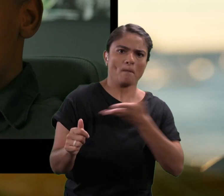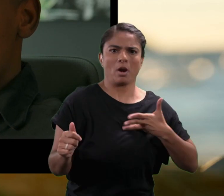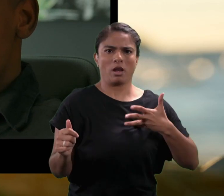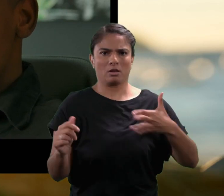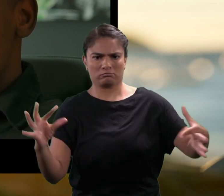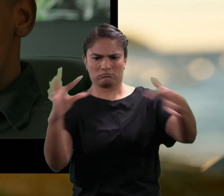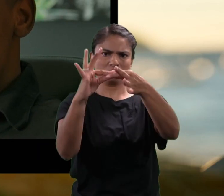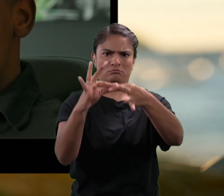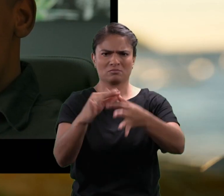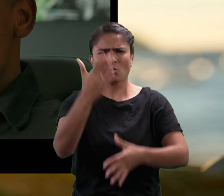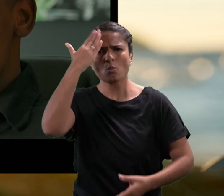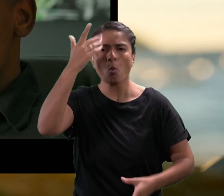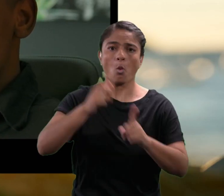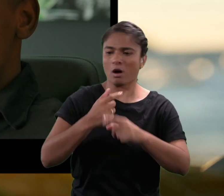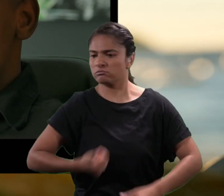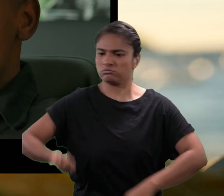type of